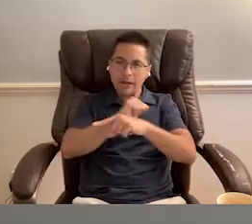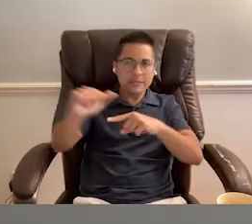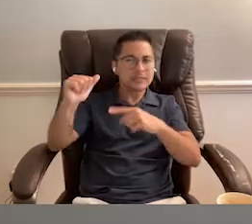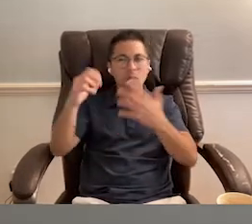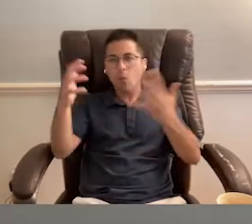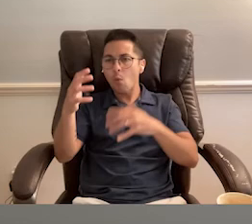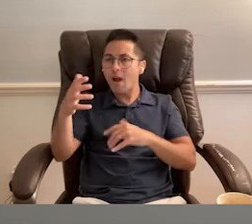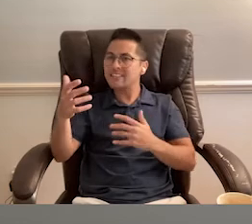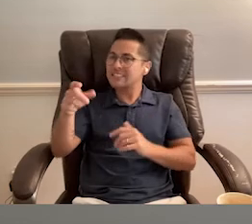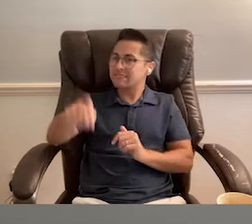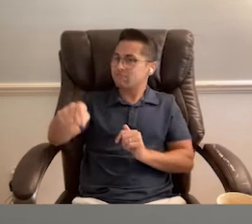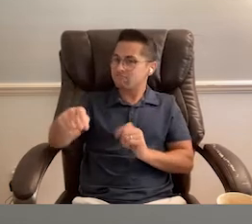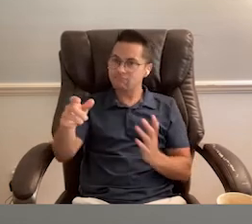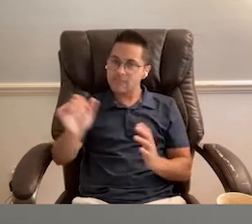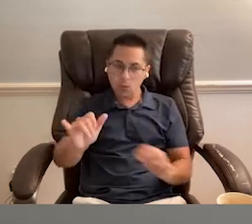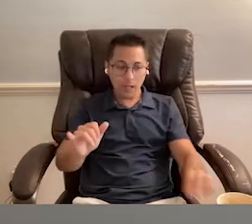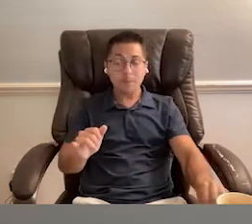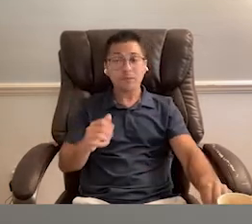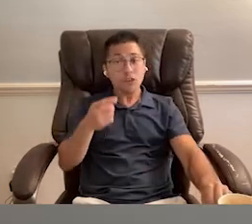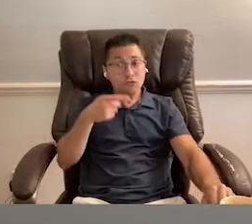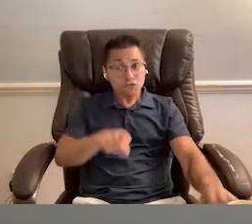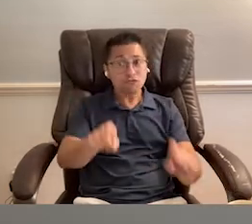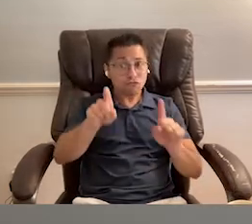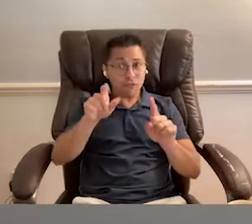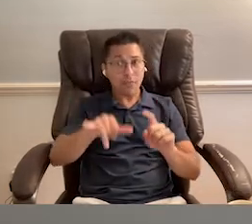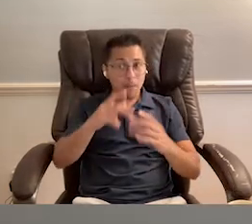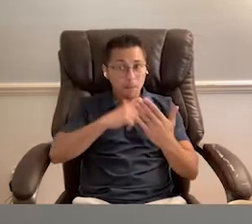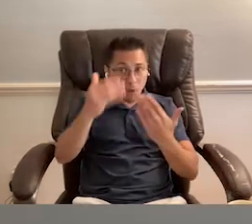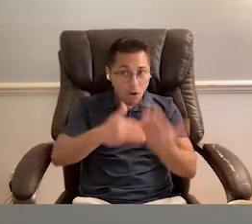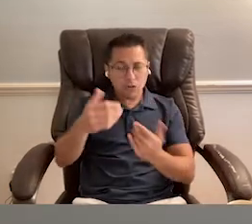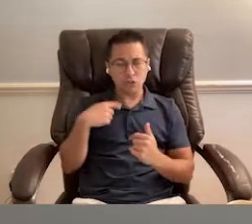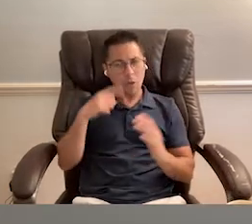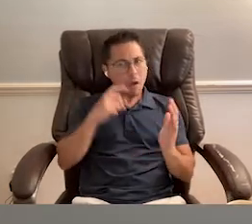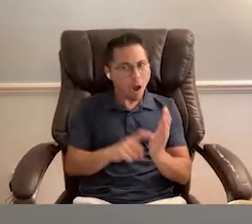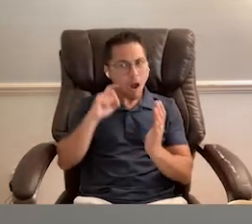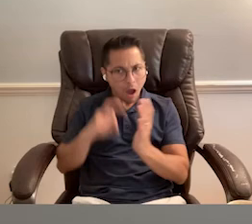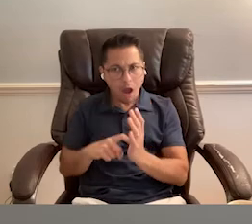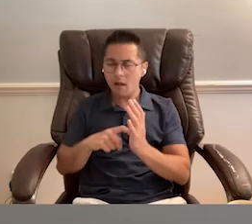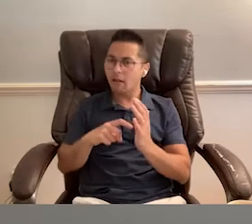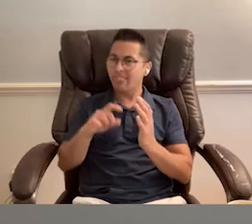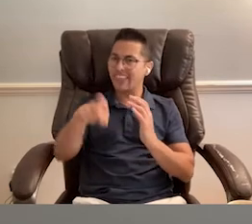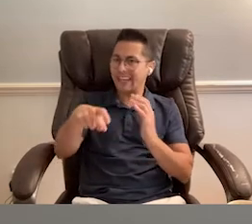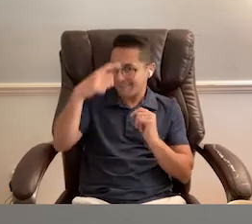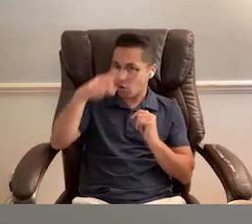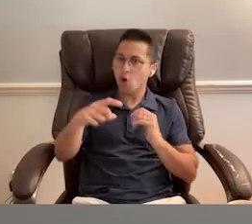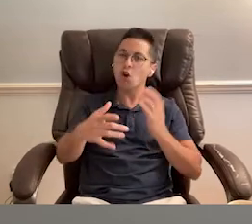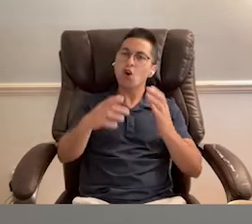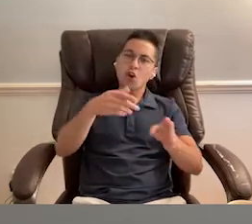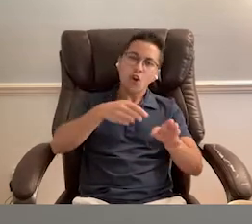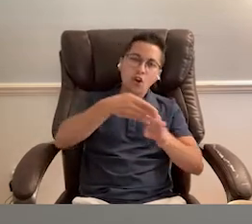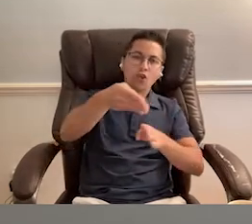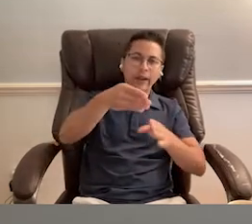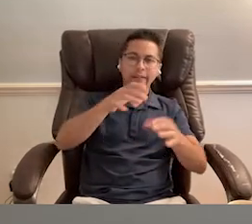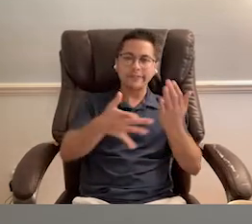and what may be needed too. So in that process, we're finding a greater need of that career technical stuff. And